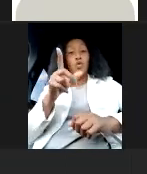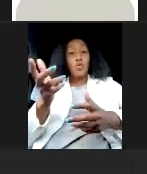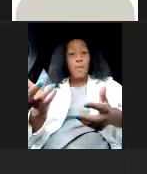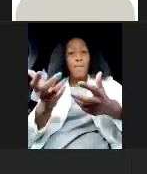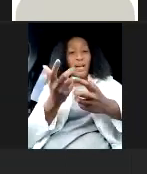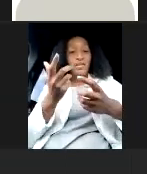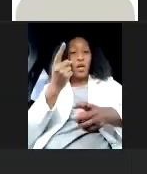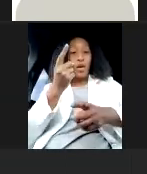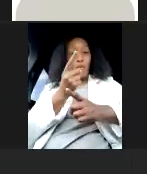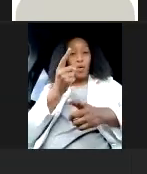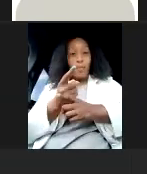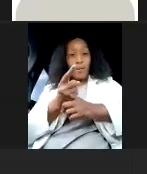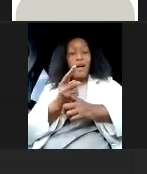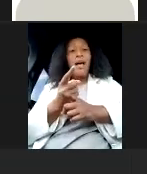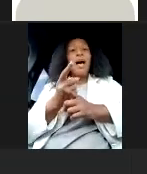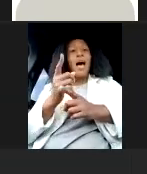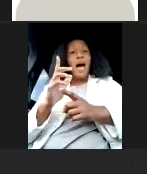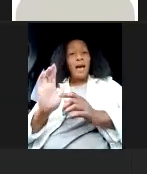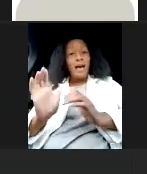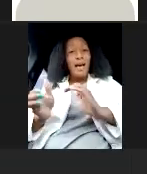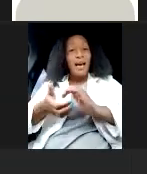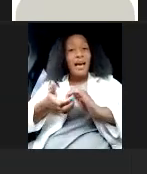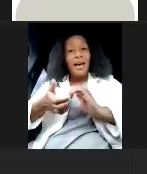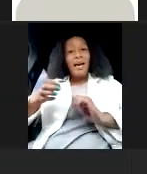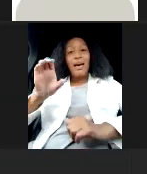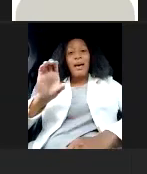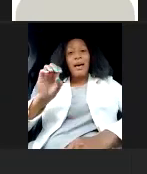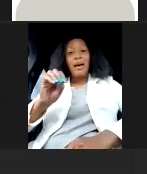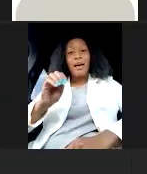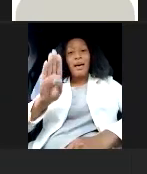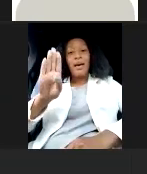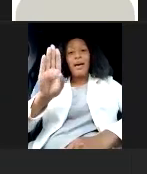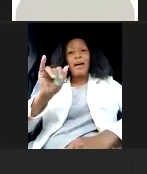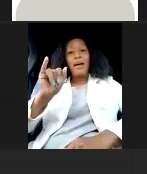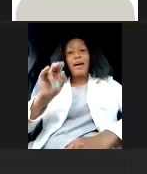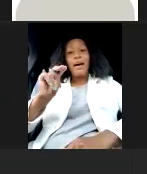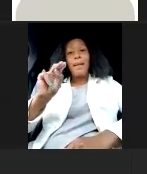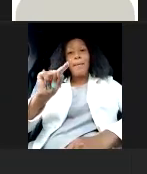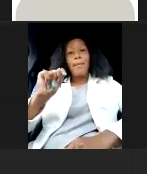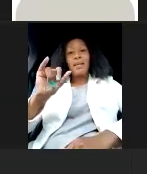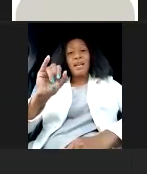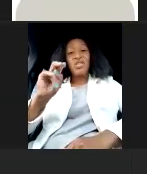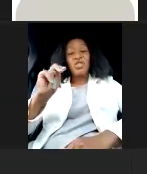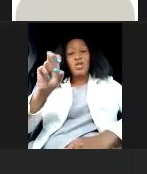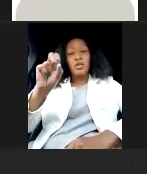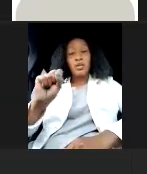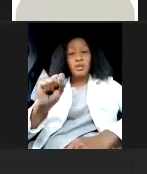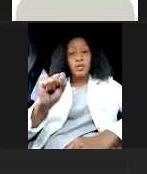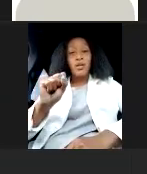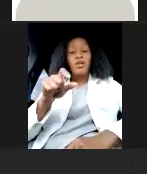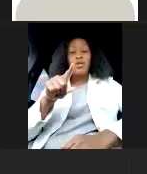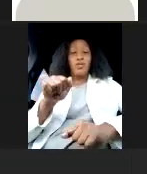this derived property density is something that you will get to you'll get to